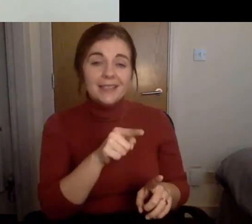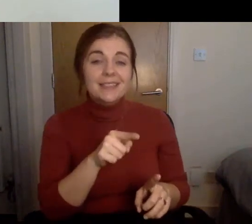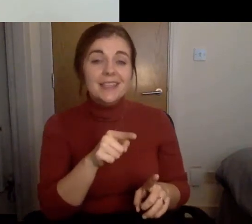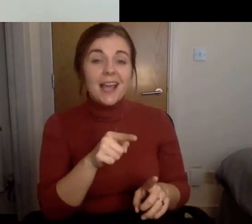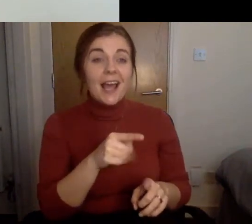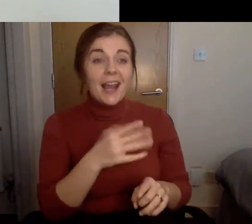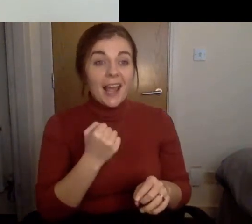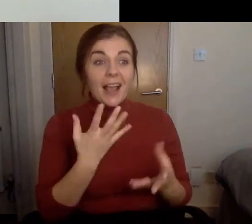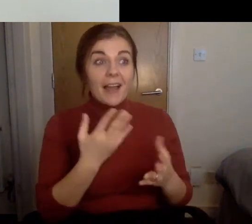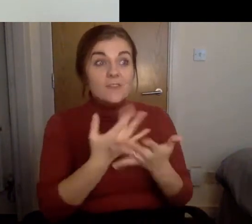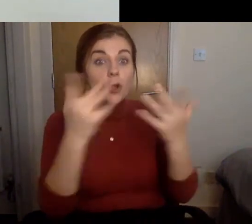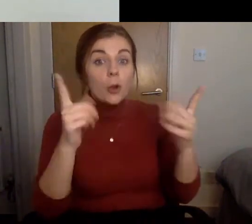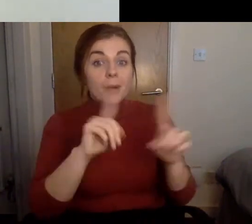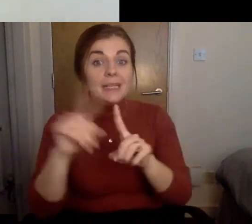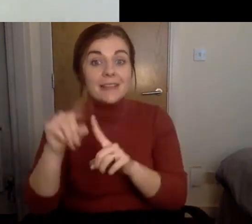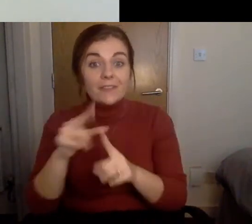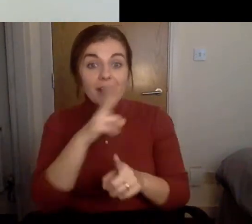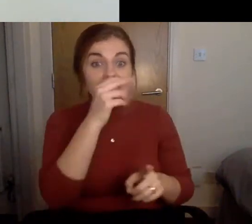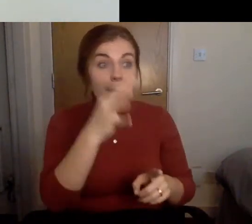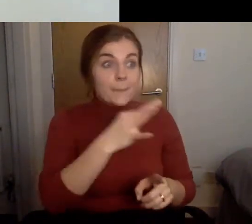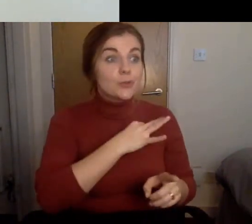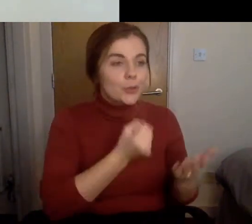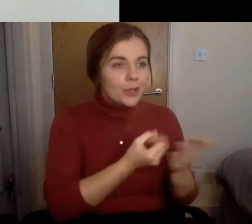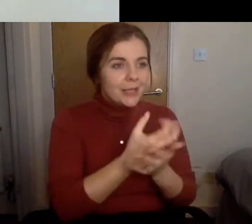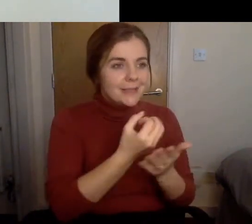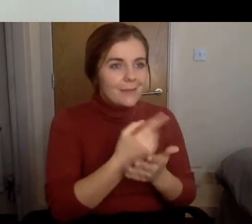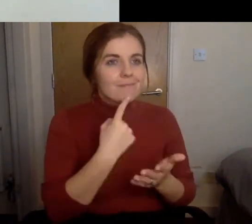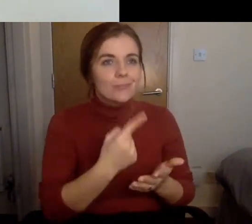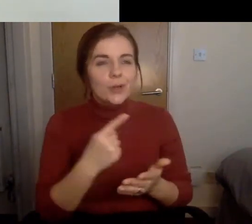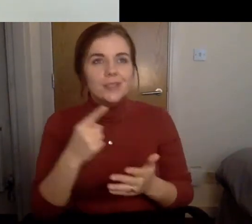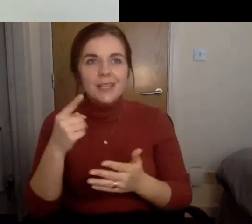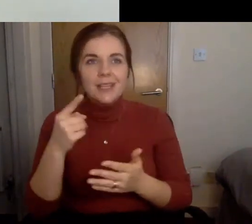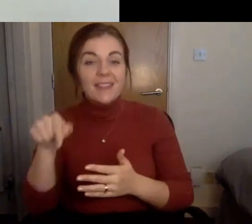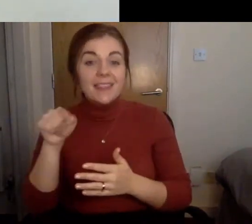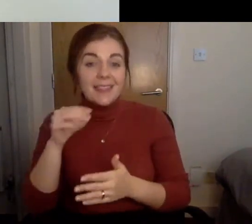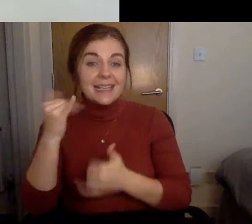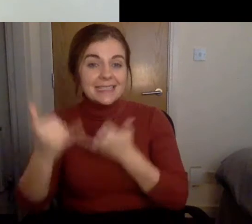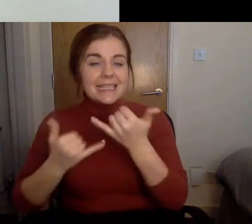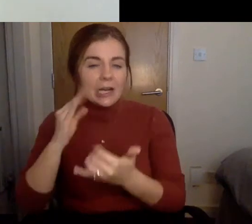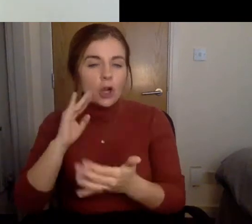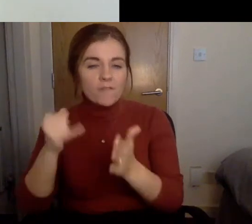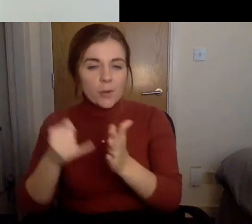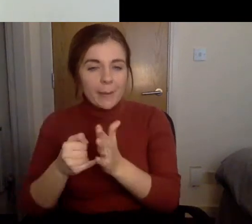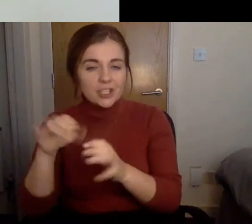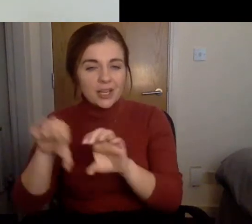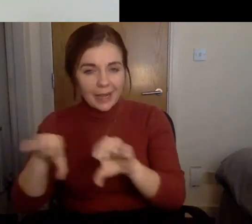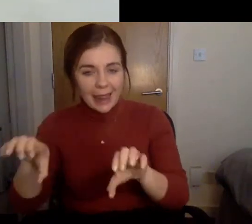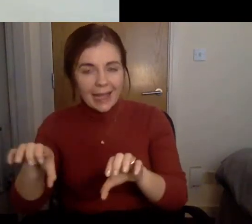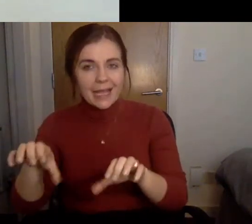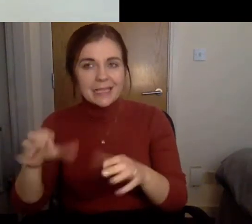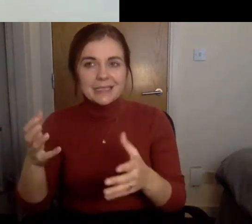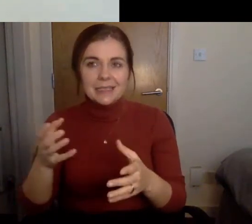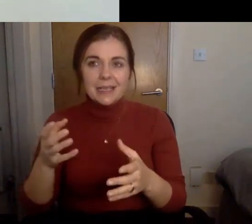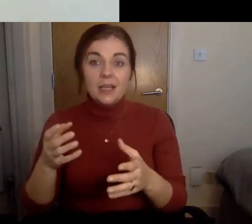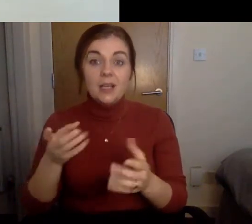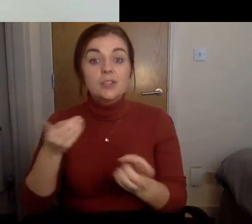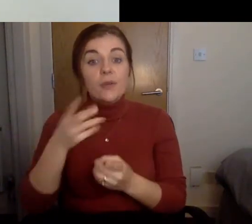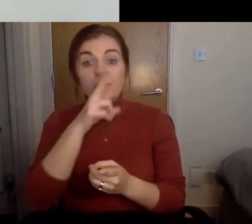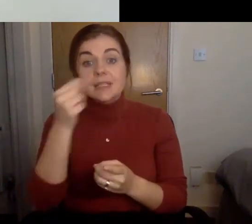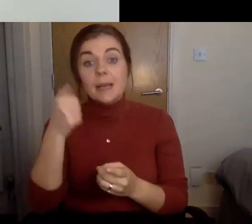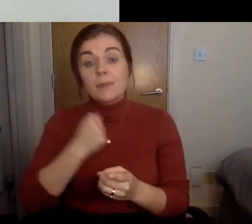good examples. Like I do have confirmation class this year. There's things that we can do. Like, for example, my boys have